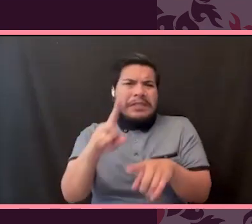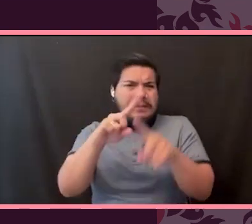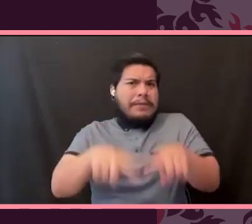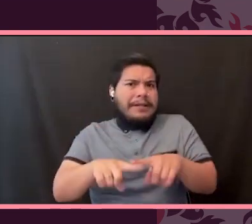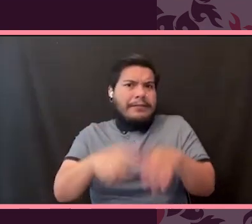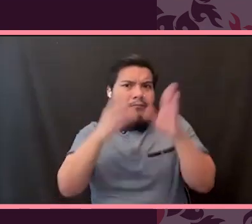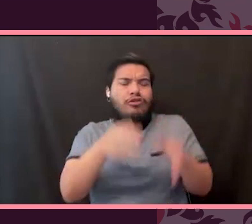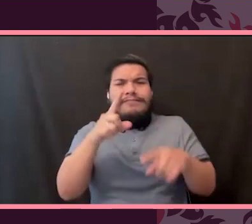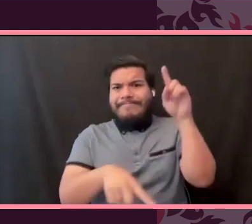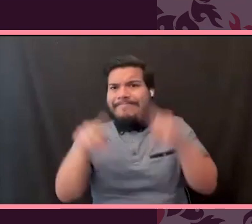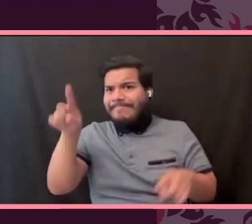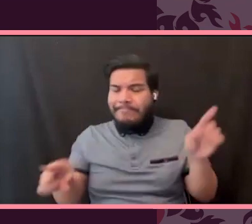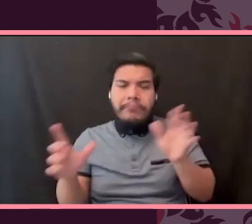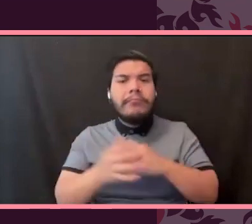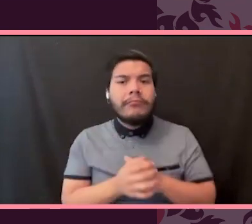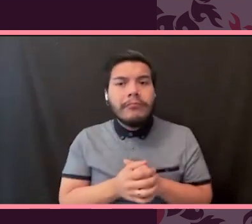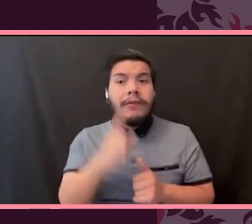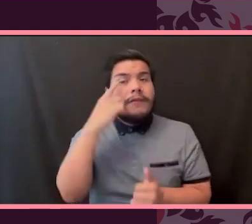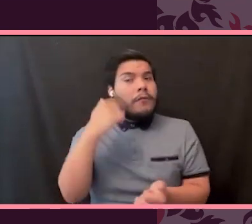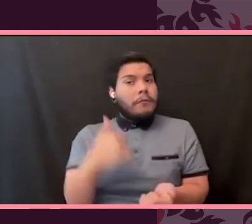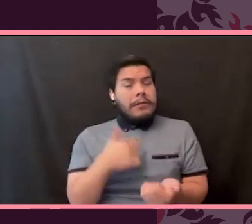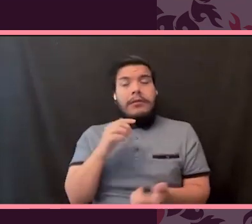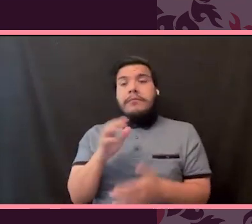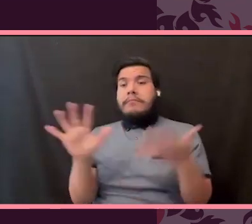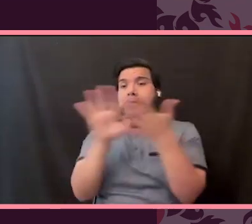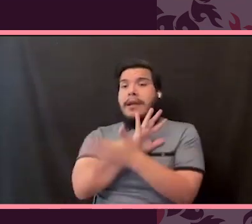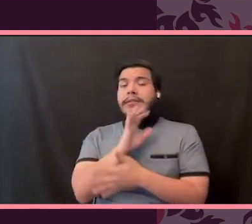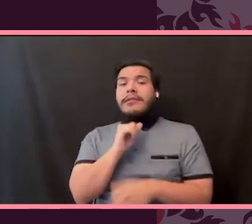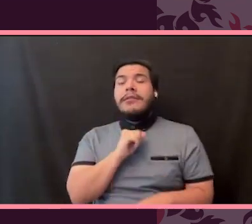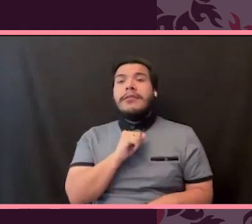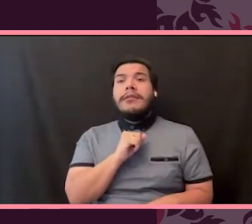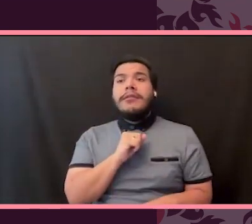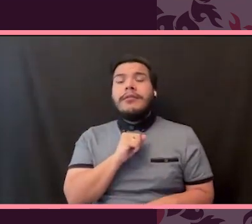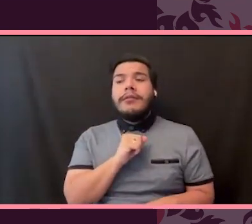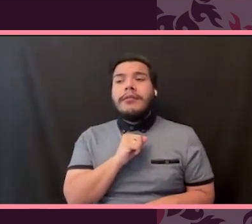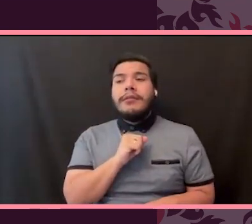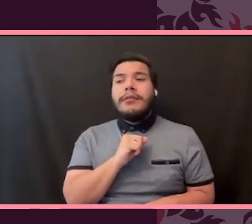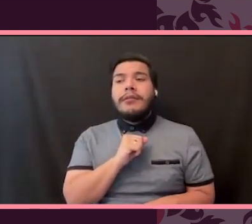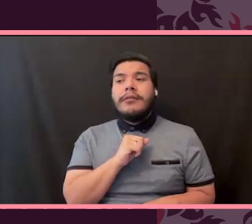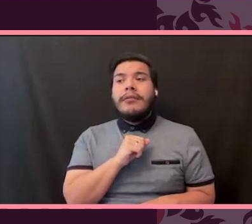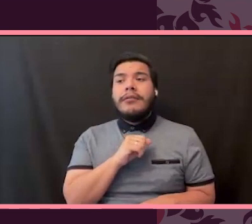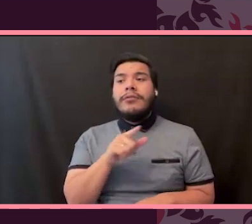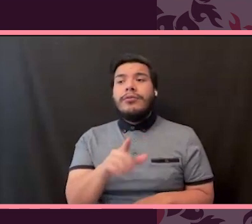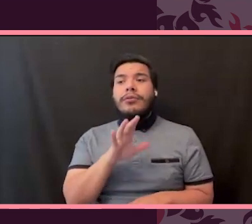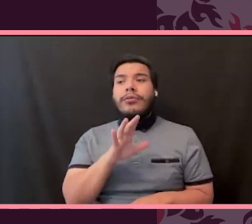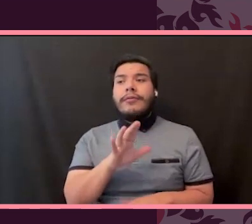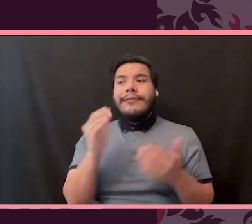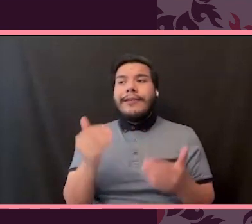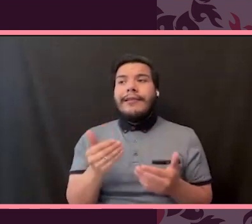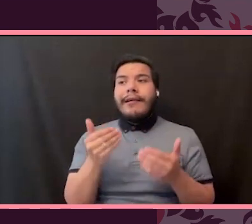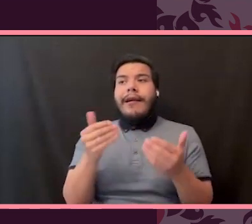neurodiverse person. For me, masking is the act of trying